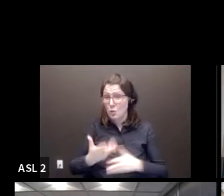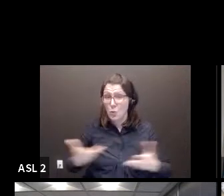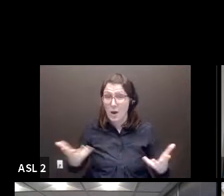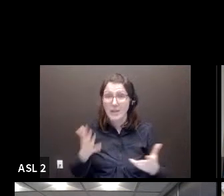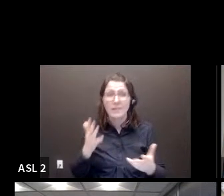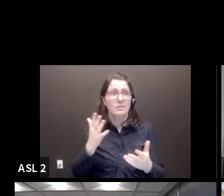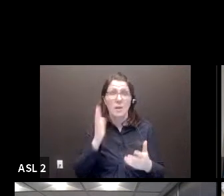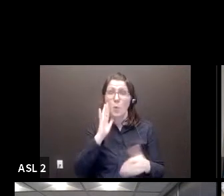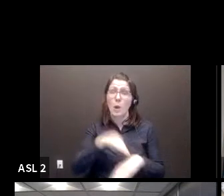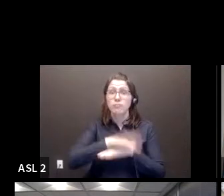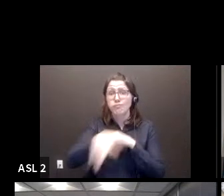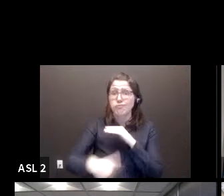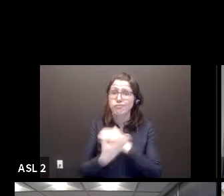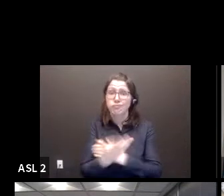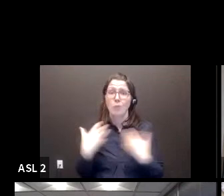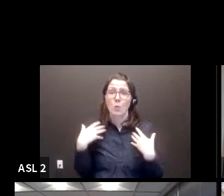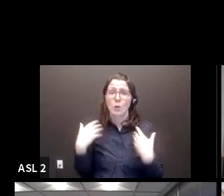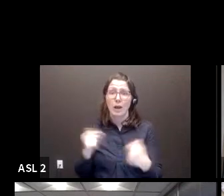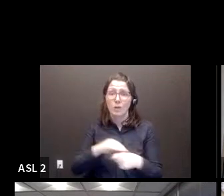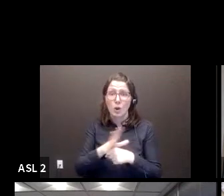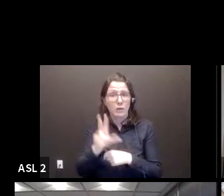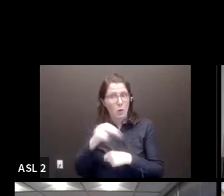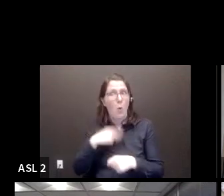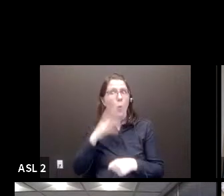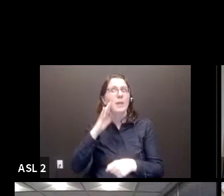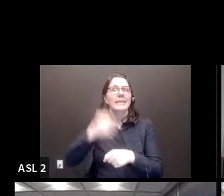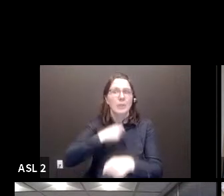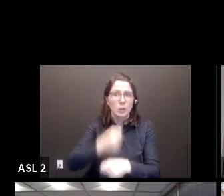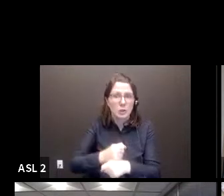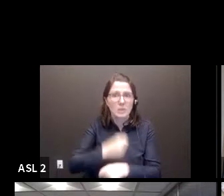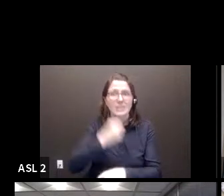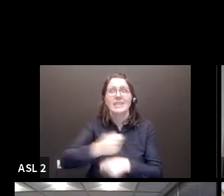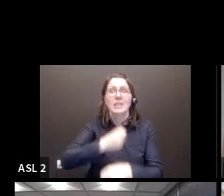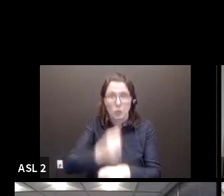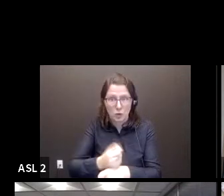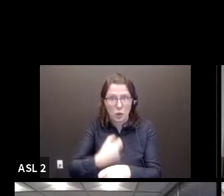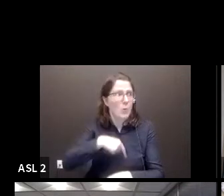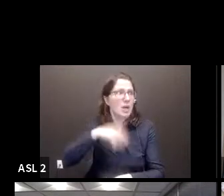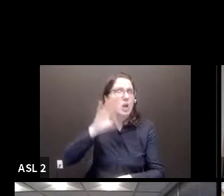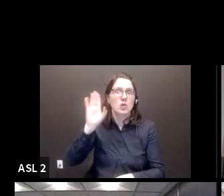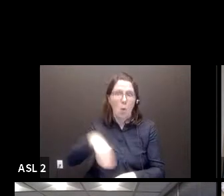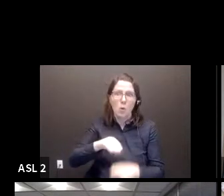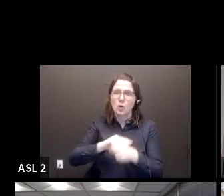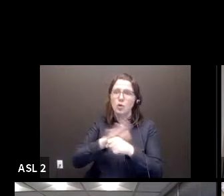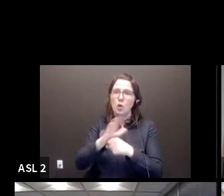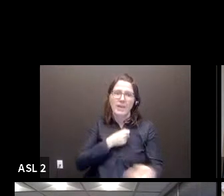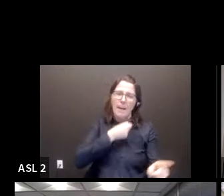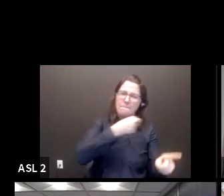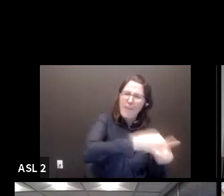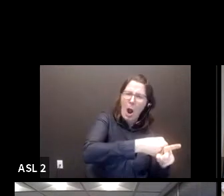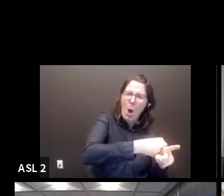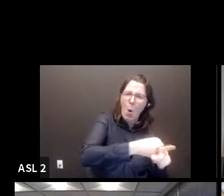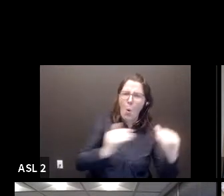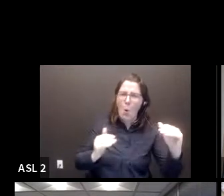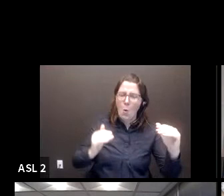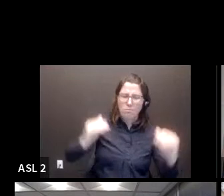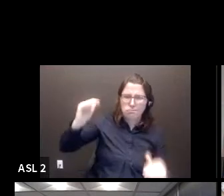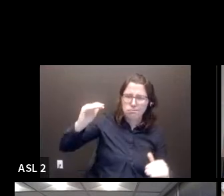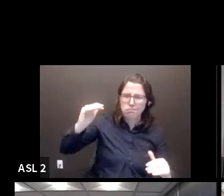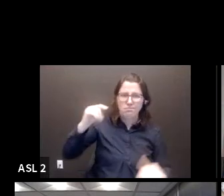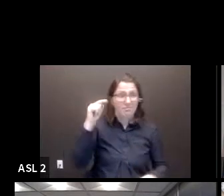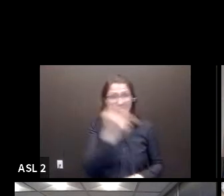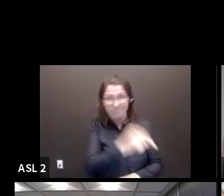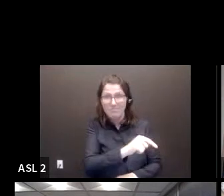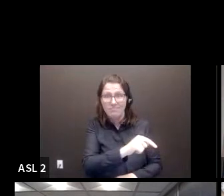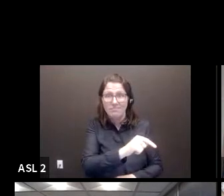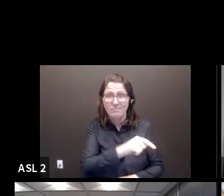recover from the impacts of covet and we know that covet did not play fair we know what communities will feel the intense burn of this pandemic we know which communities will have